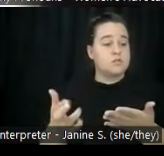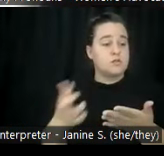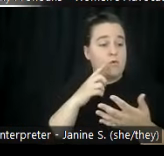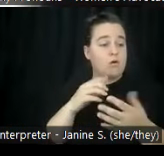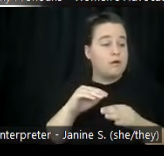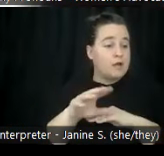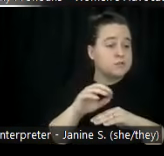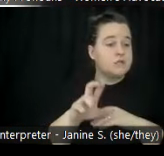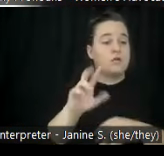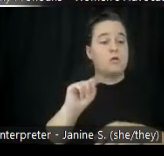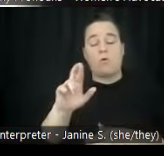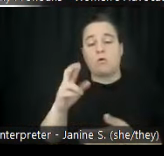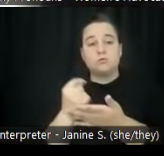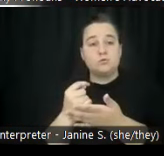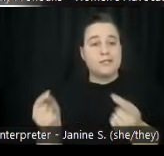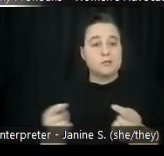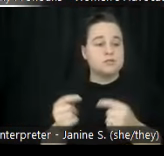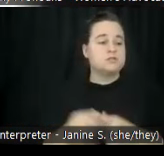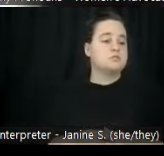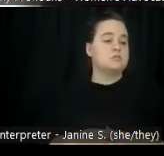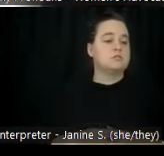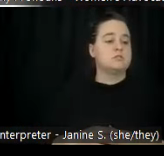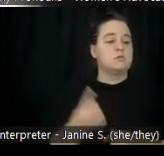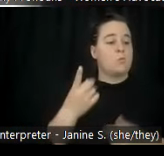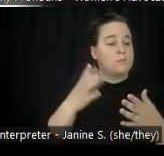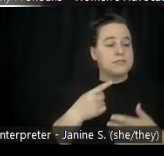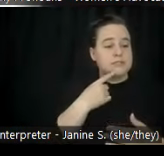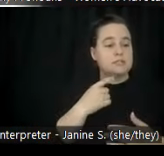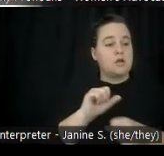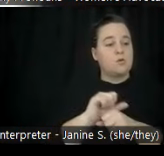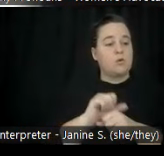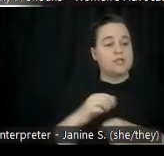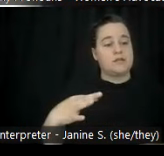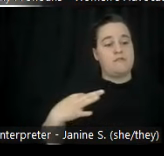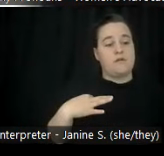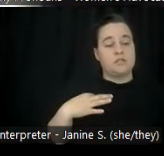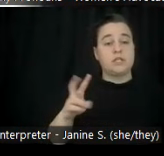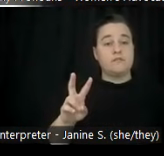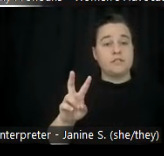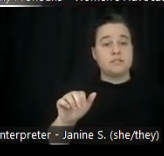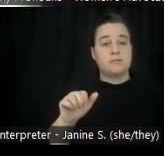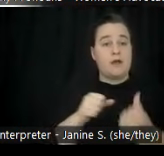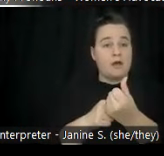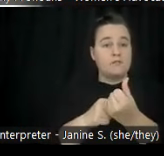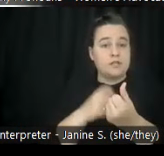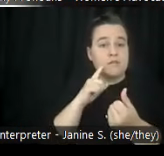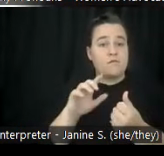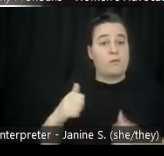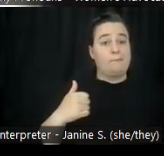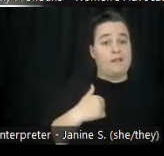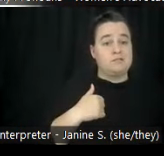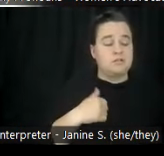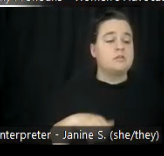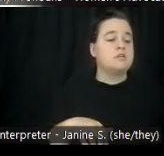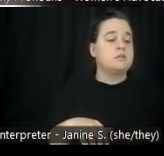injuries. Another person said that they work at a volunteer victim advocate for military sexual assault victims. They're trying to move